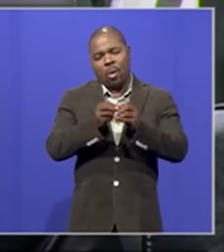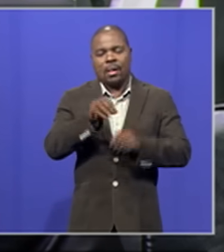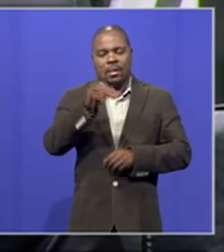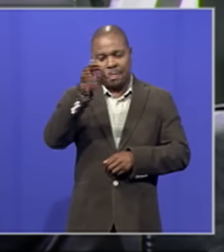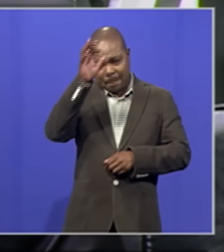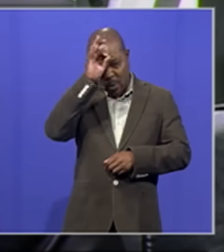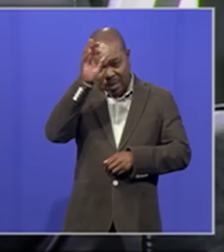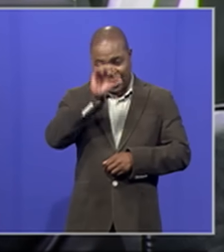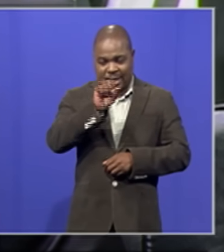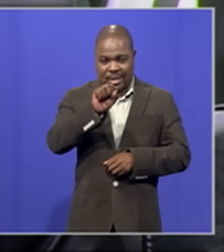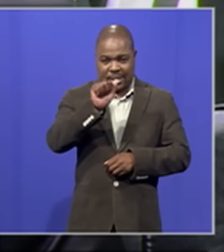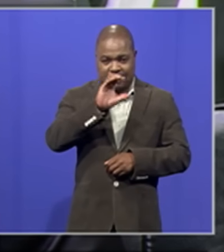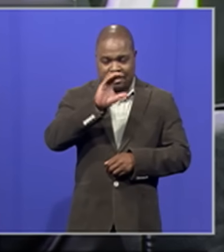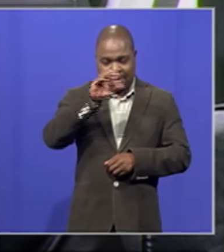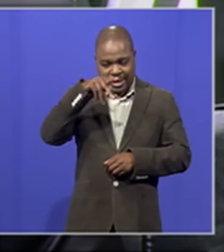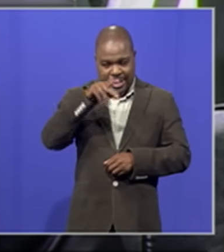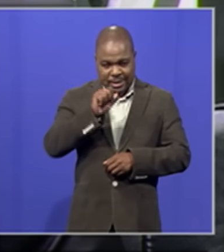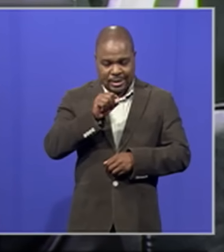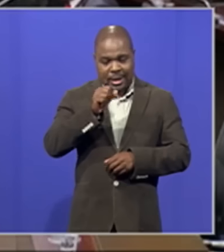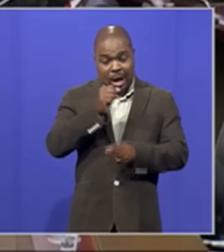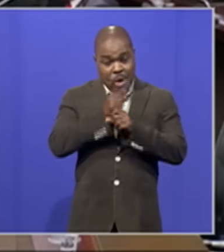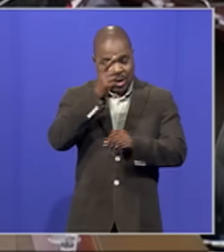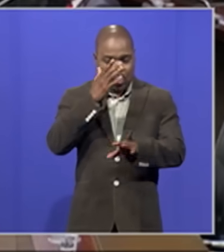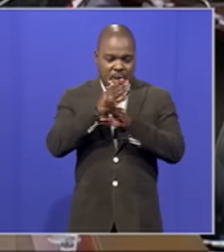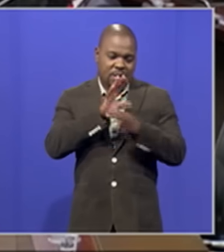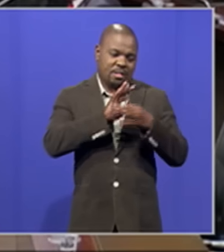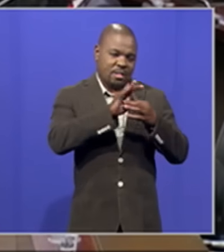Gauteng is working for the cartel.